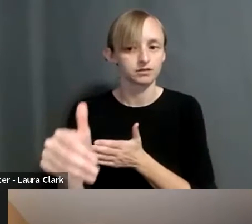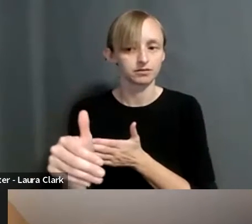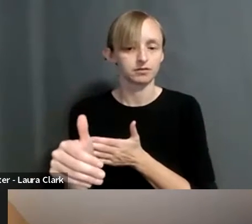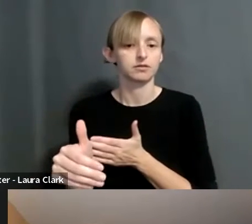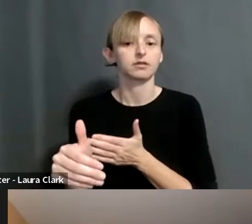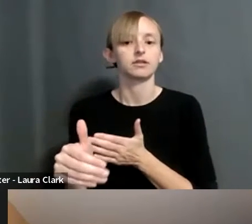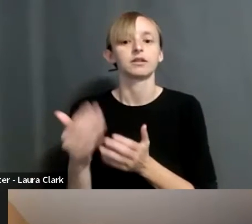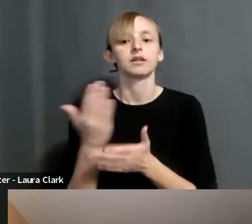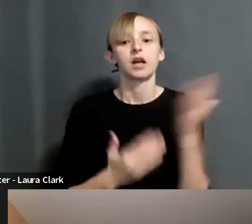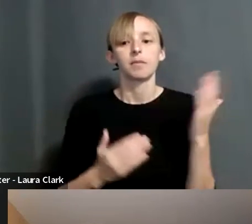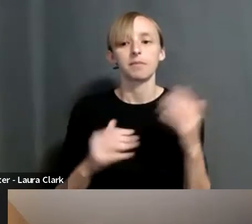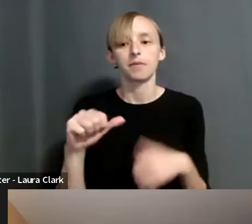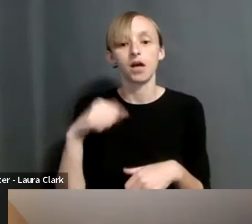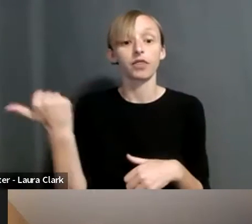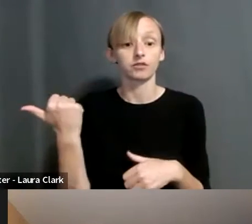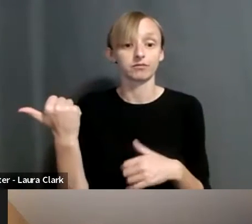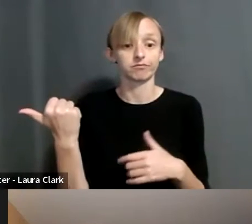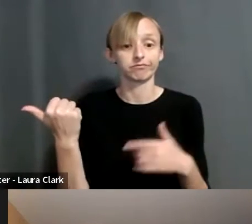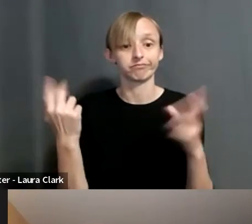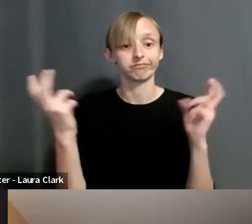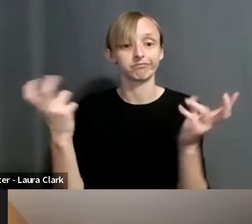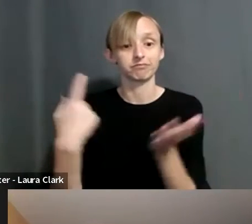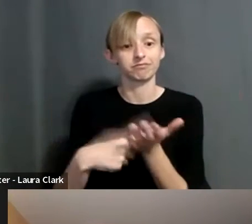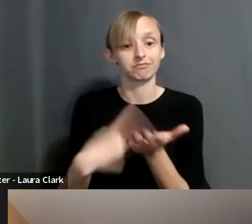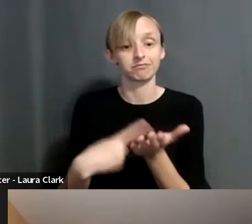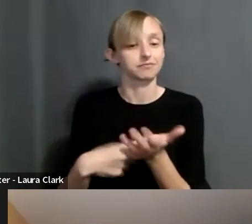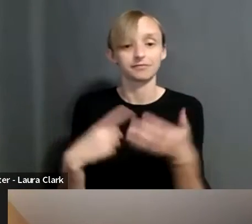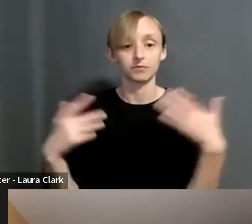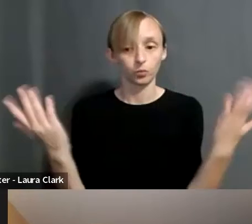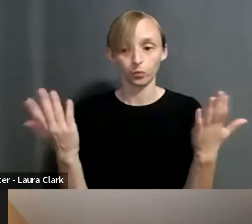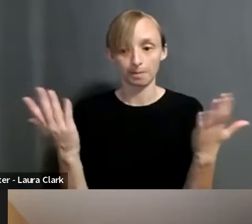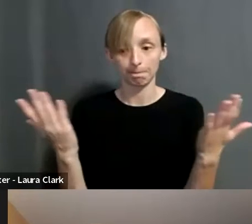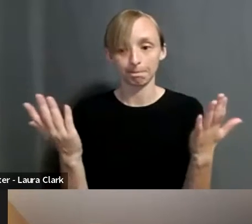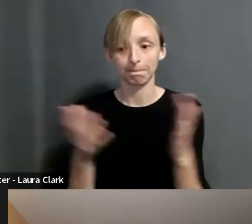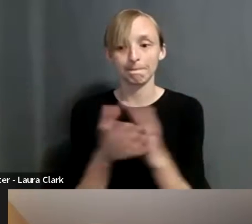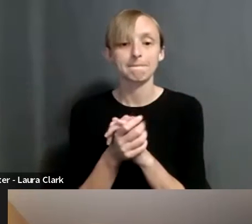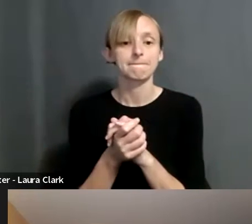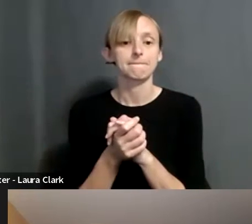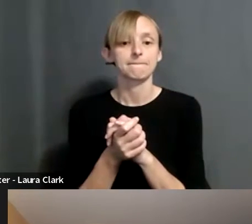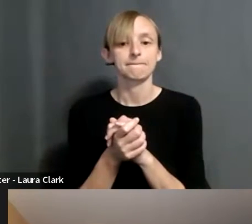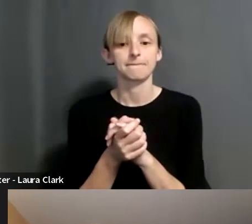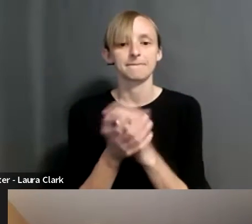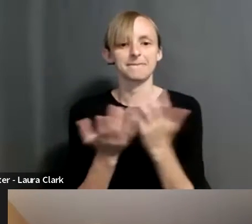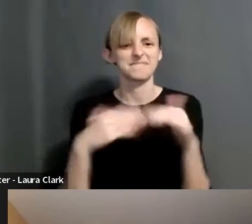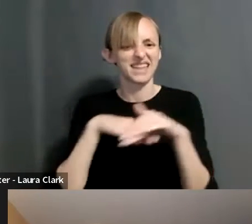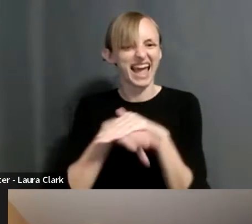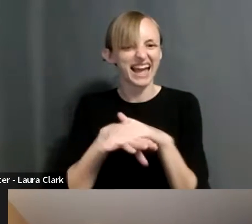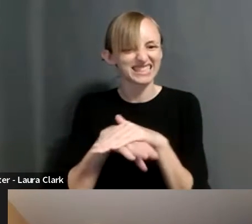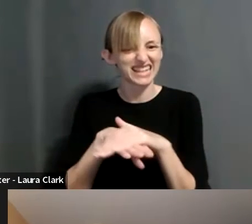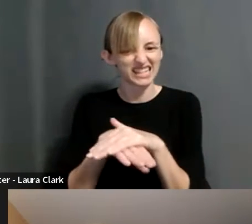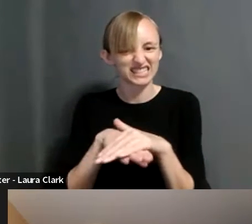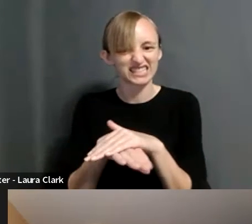Some of the other things that we were planning to talk about was how do you get access